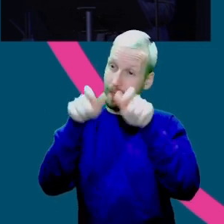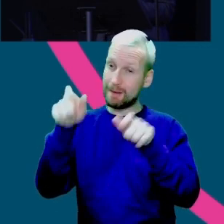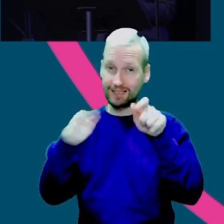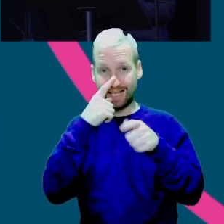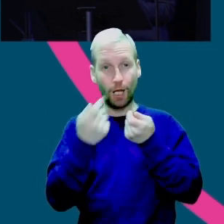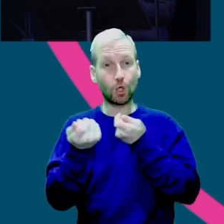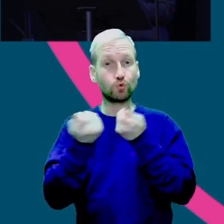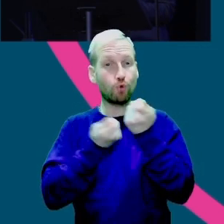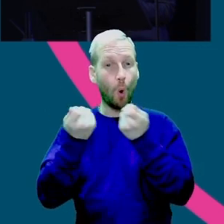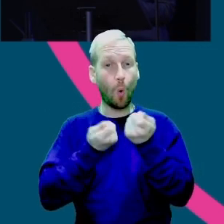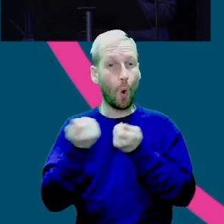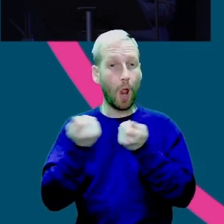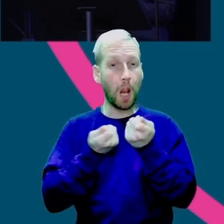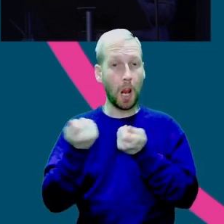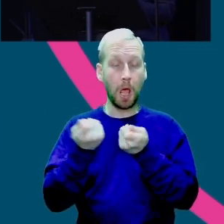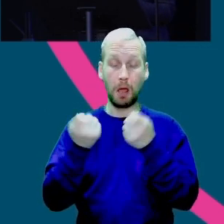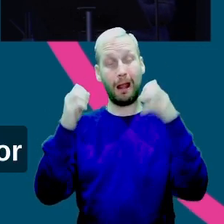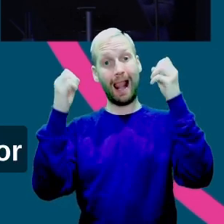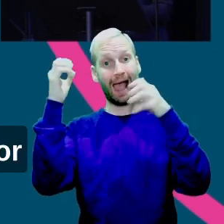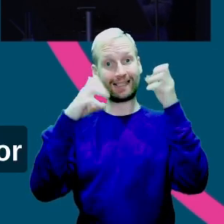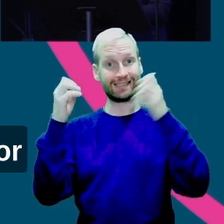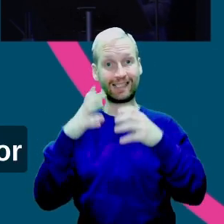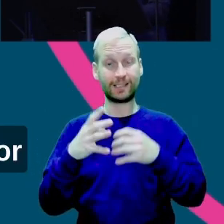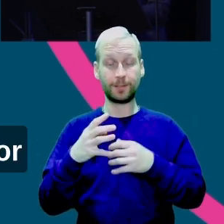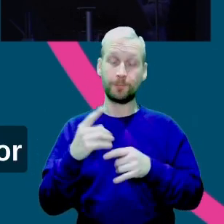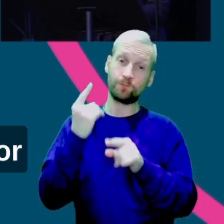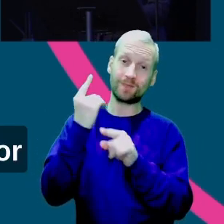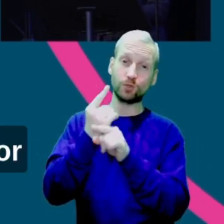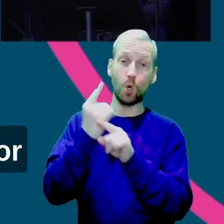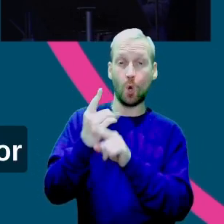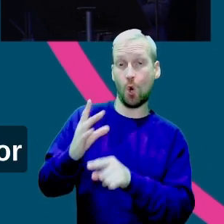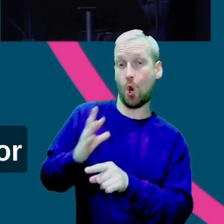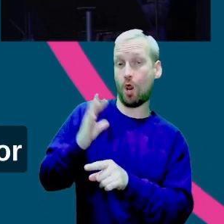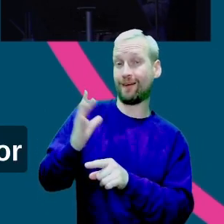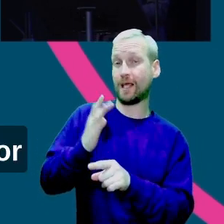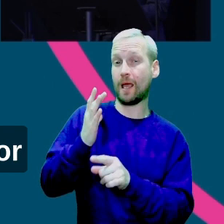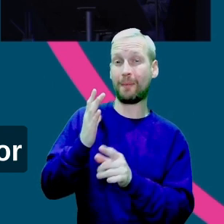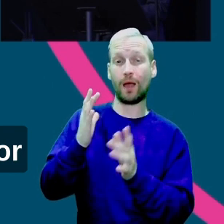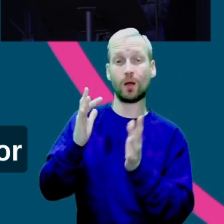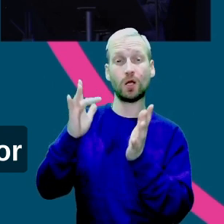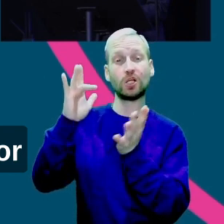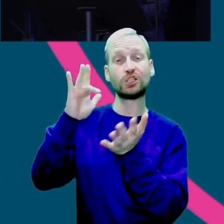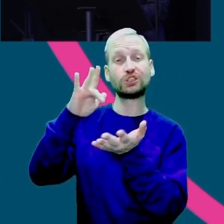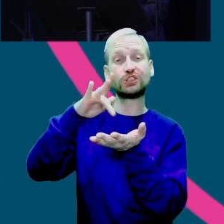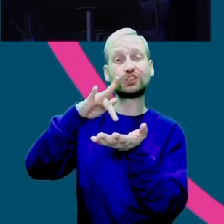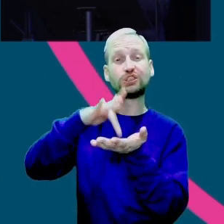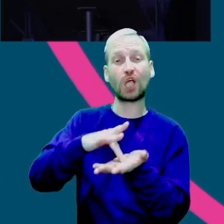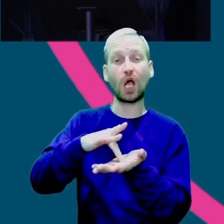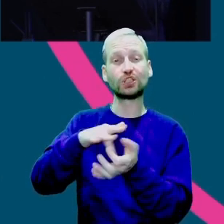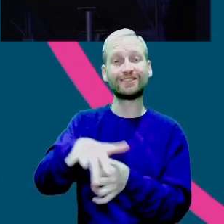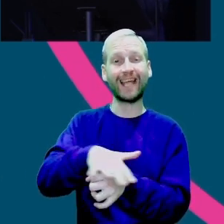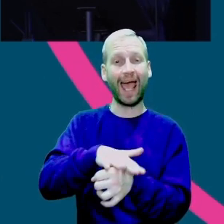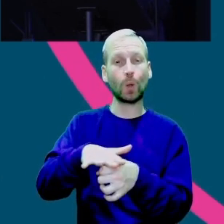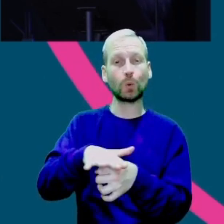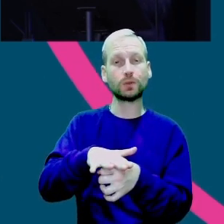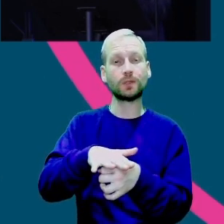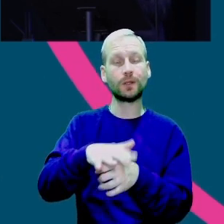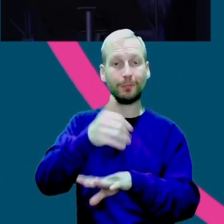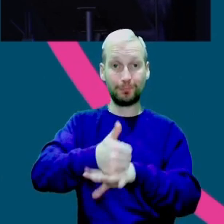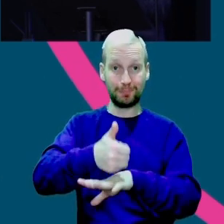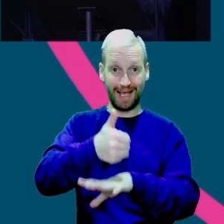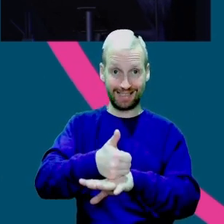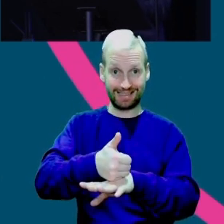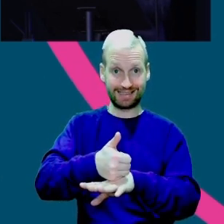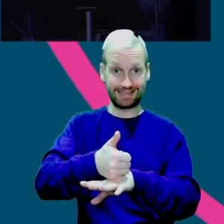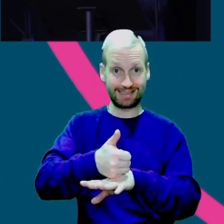the colour of the lighting in the room. I've talked already about the touchdown bases for the nurses, and you'll see that better